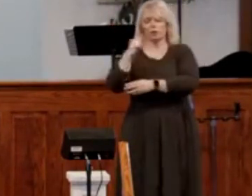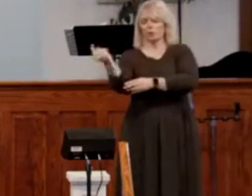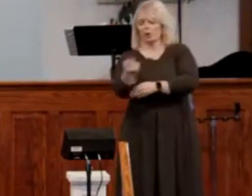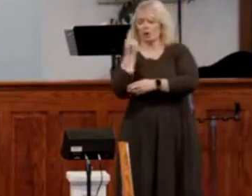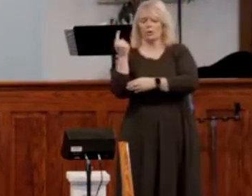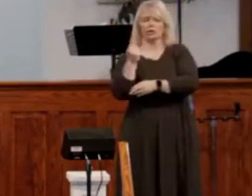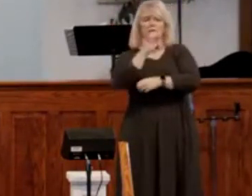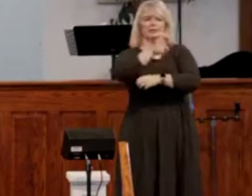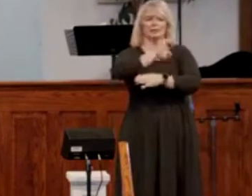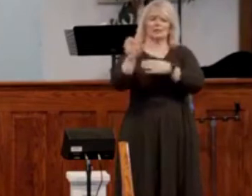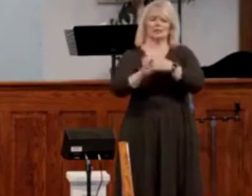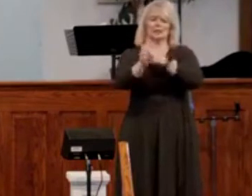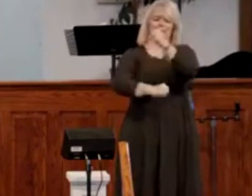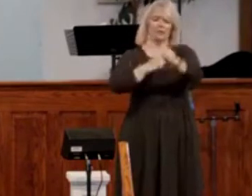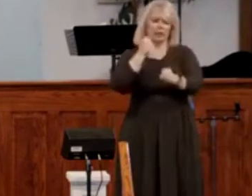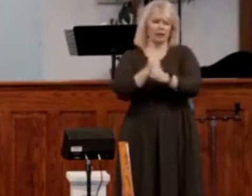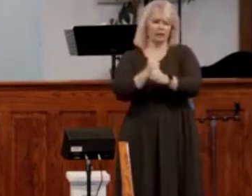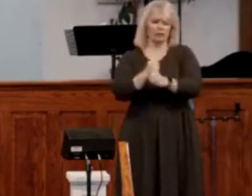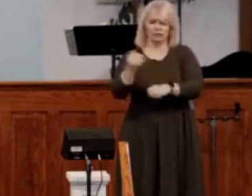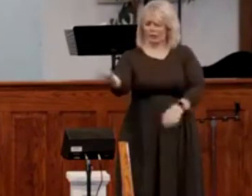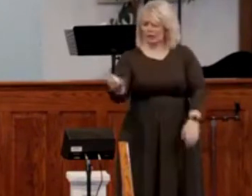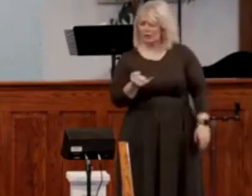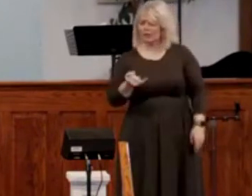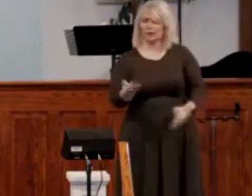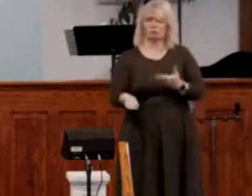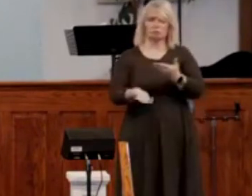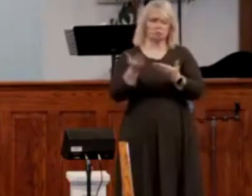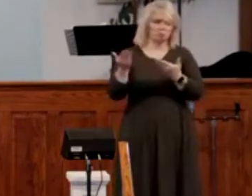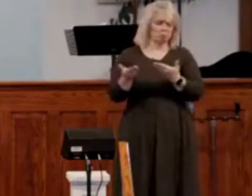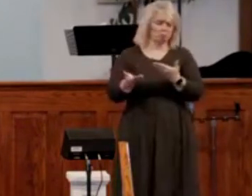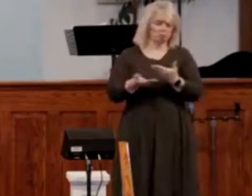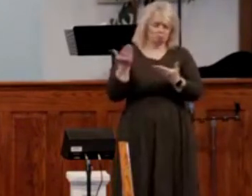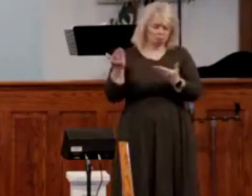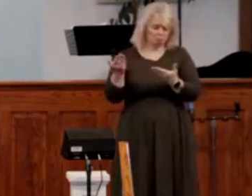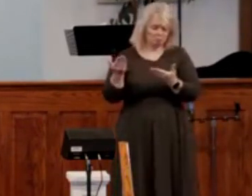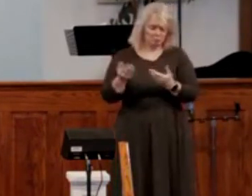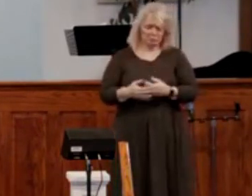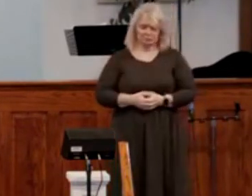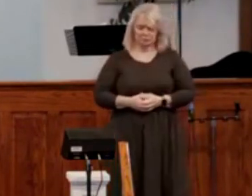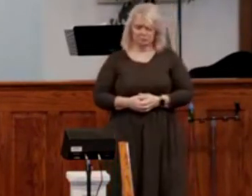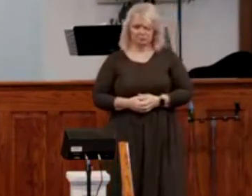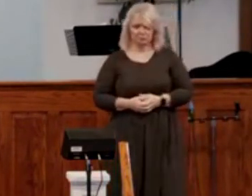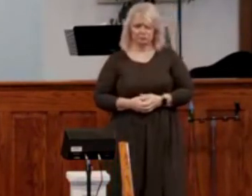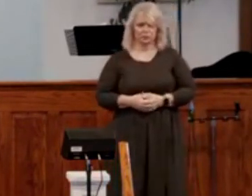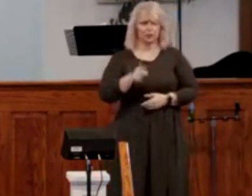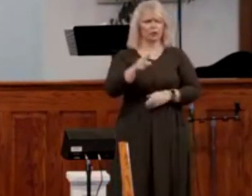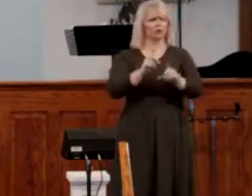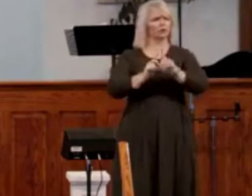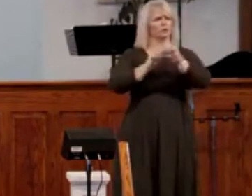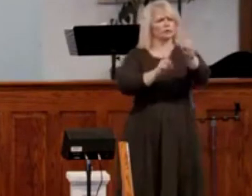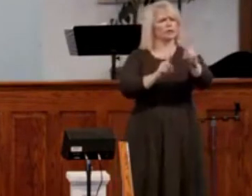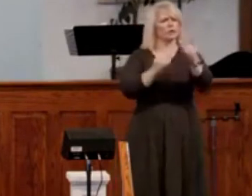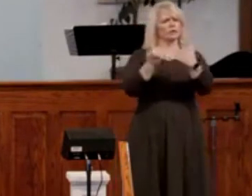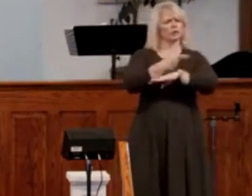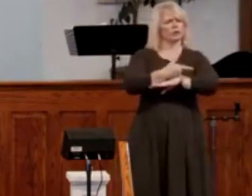age. So our invitation today is fairly simple. Are you a disciple today?